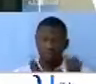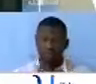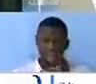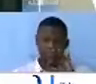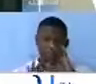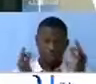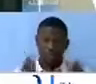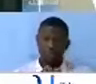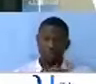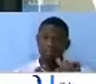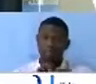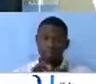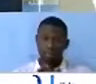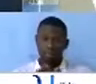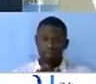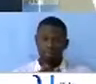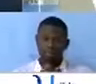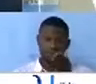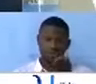investigations.